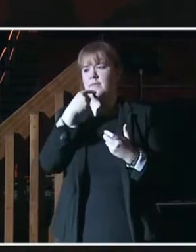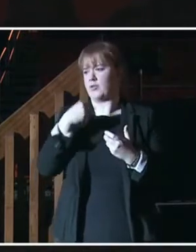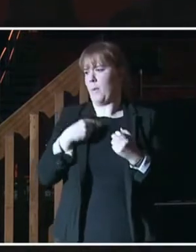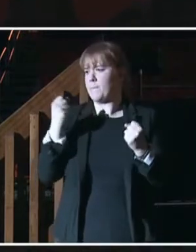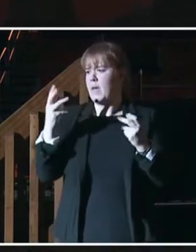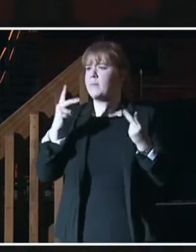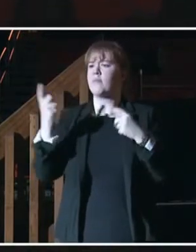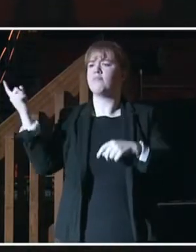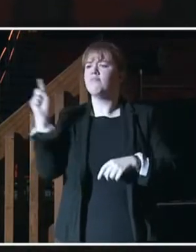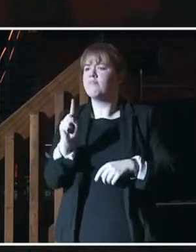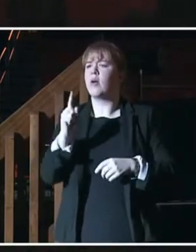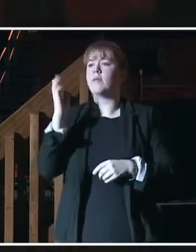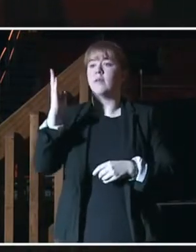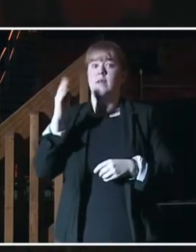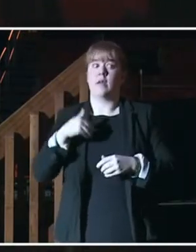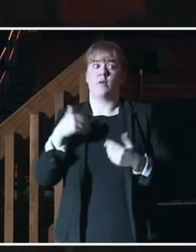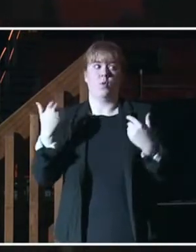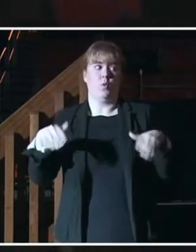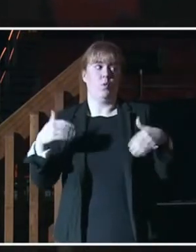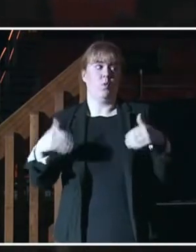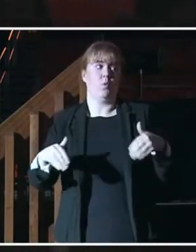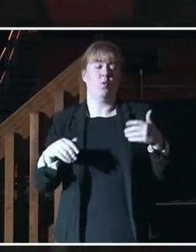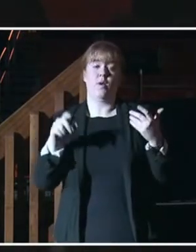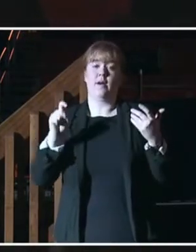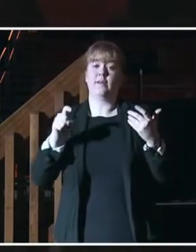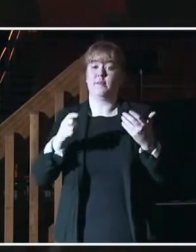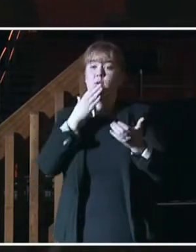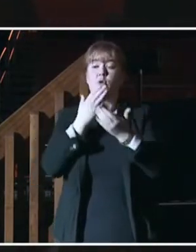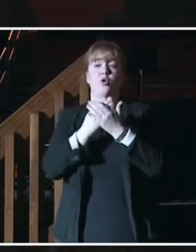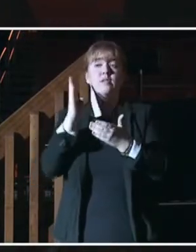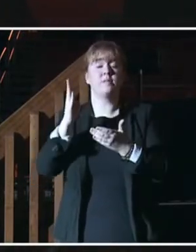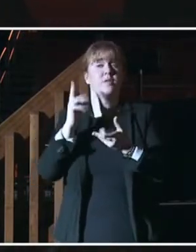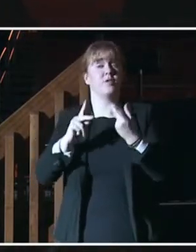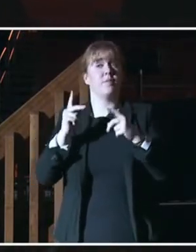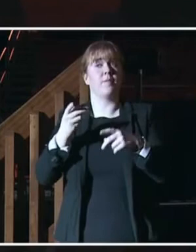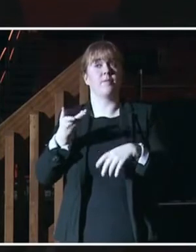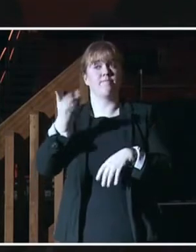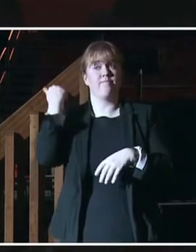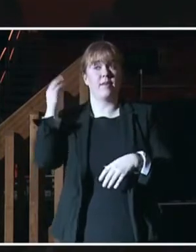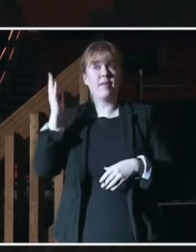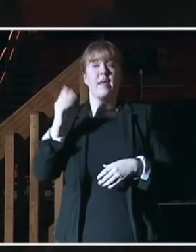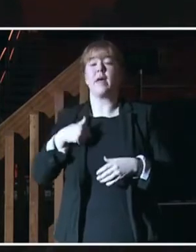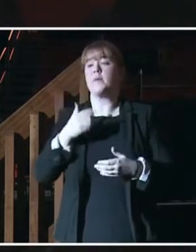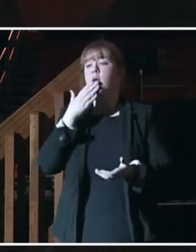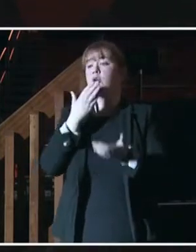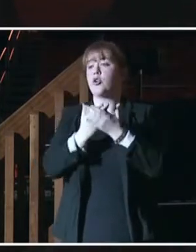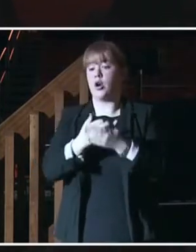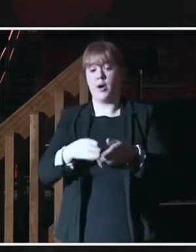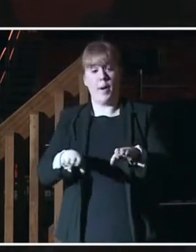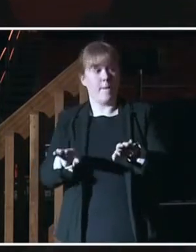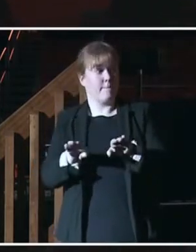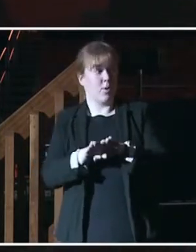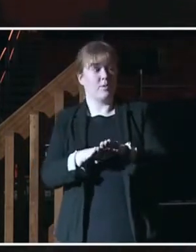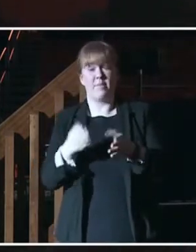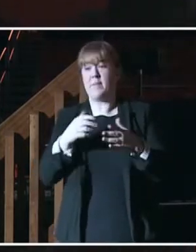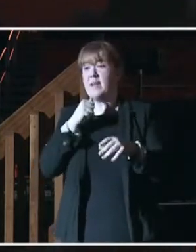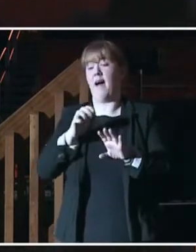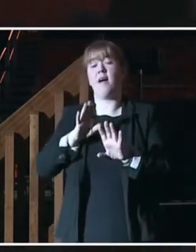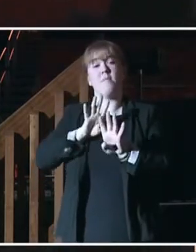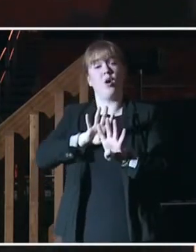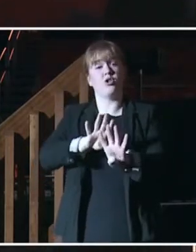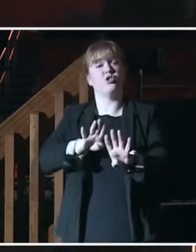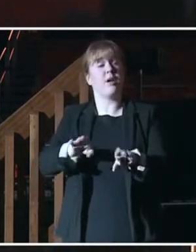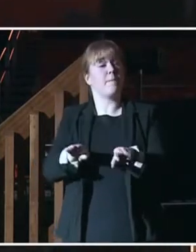me, and I know I have some big shoes to fill. Luckily, I came with some good boots. They may not be marching boots, but they'll